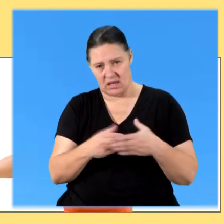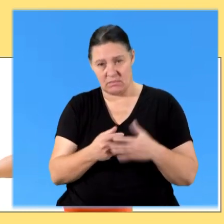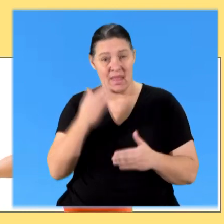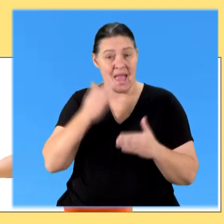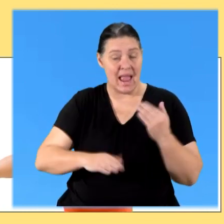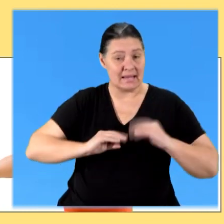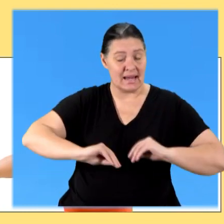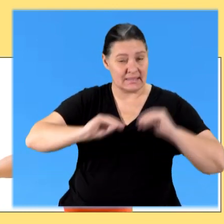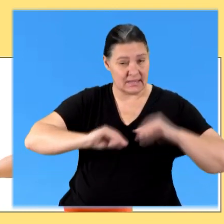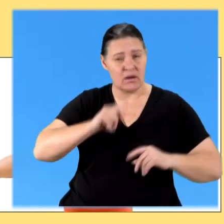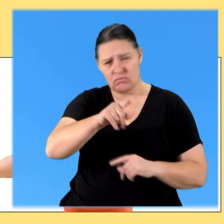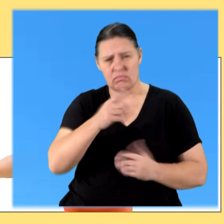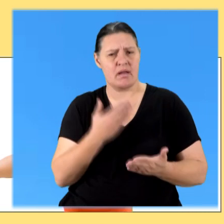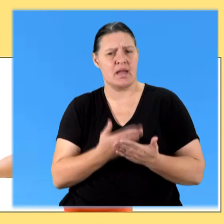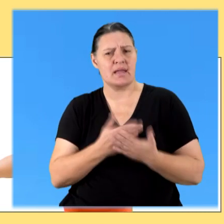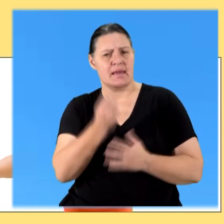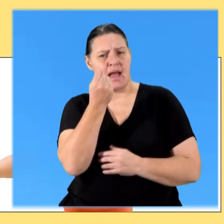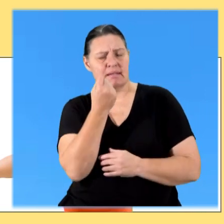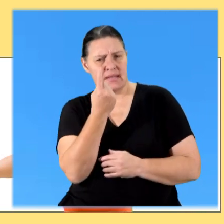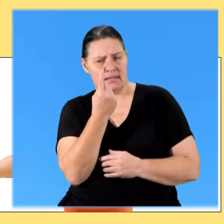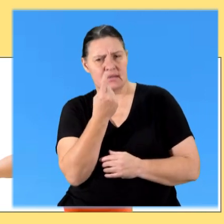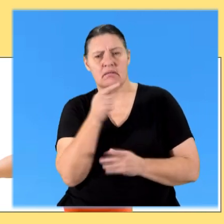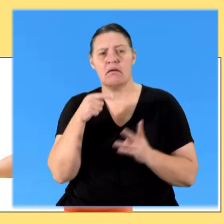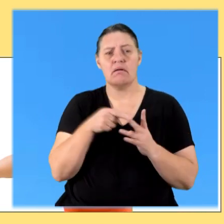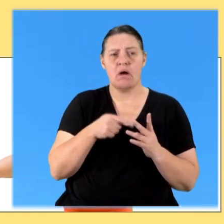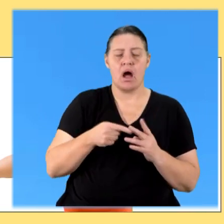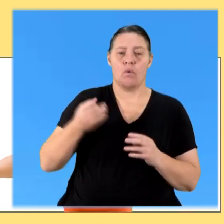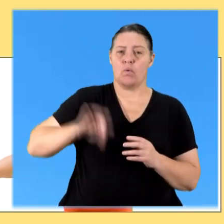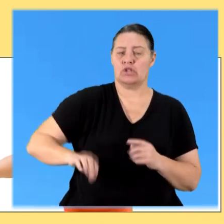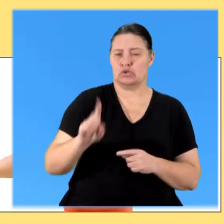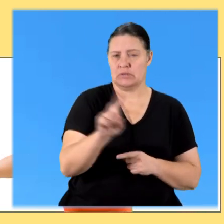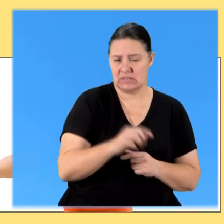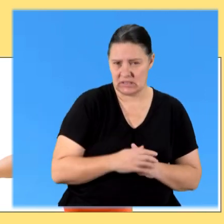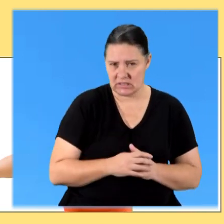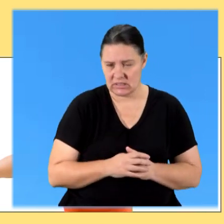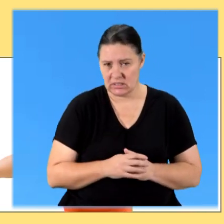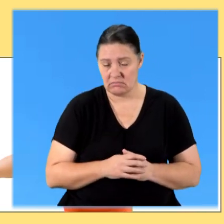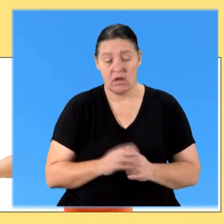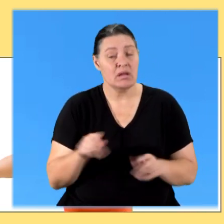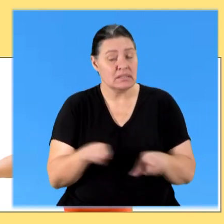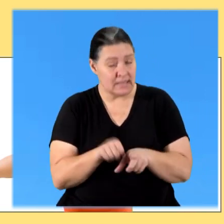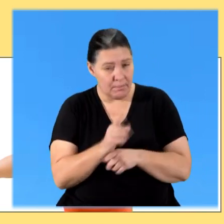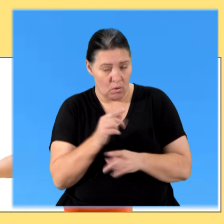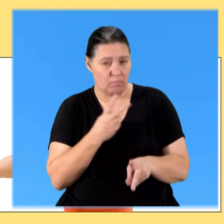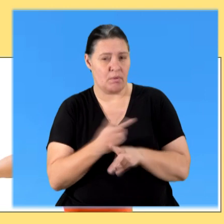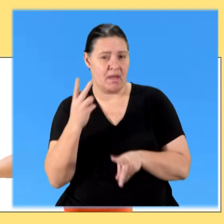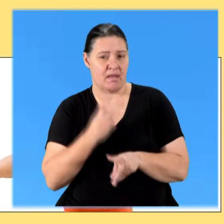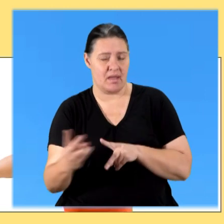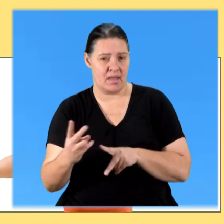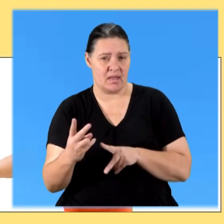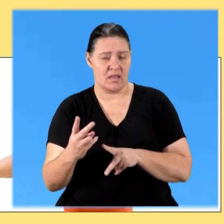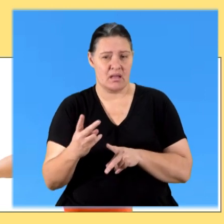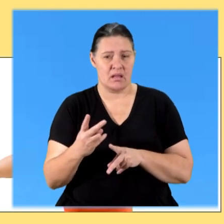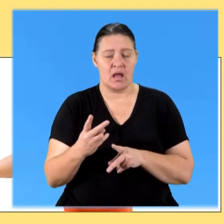class. By the end of this lesson, you will be able to understand what are wages. You will also be able to